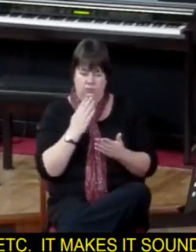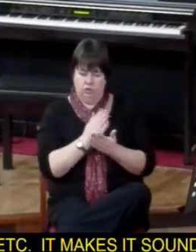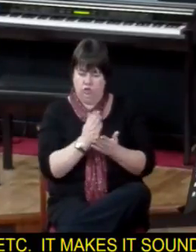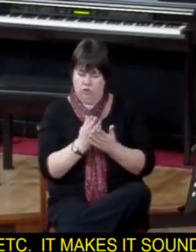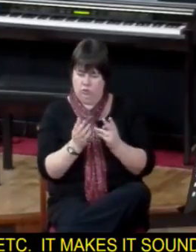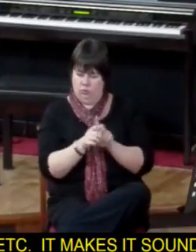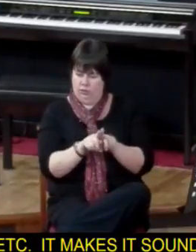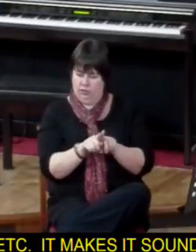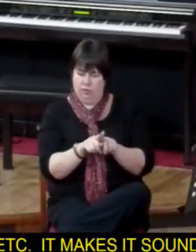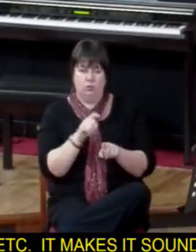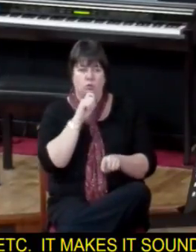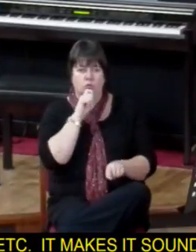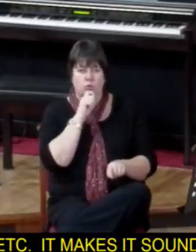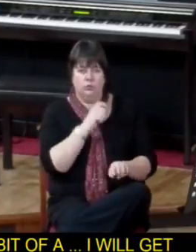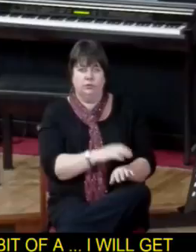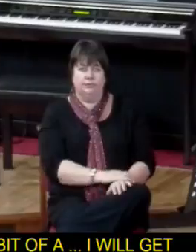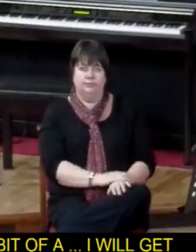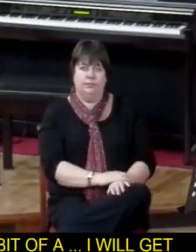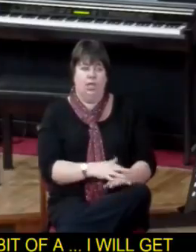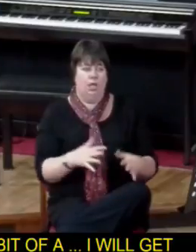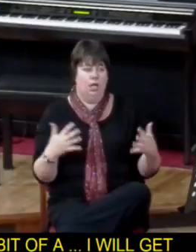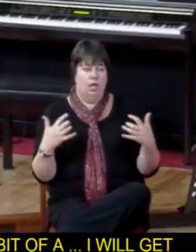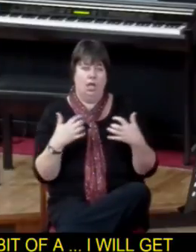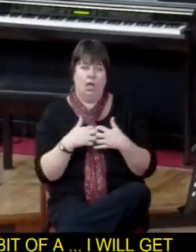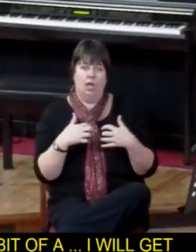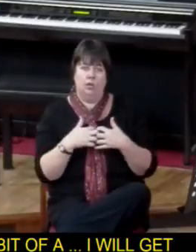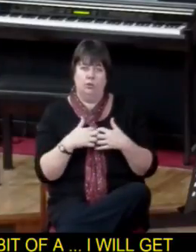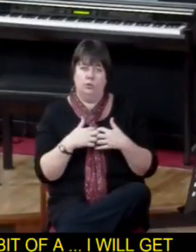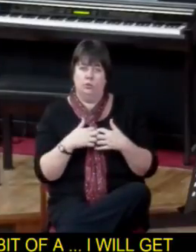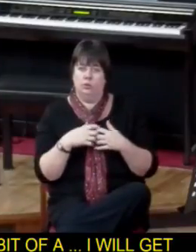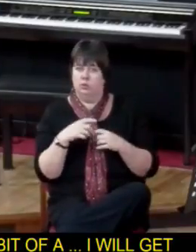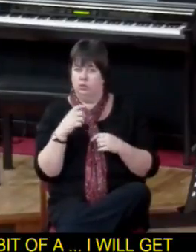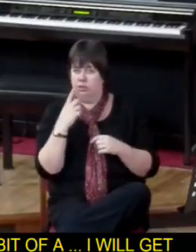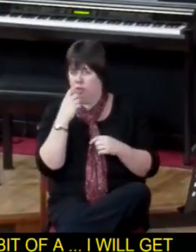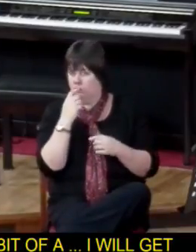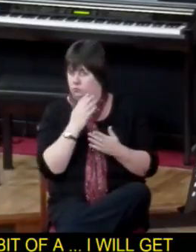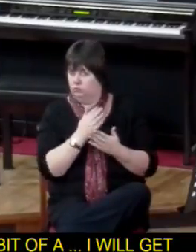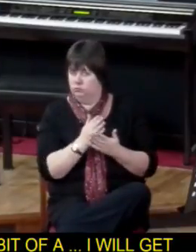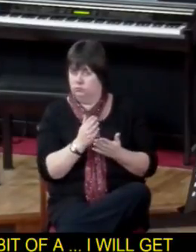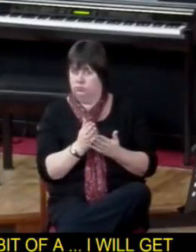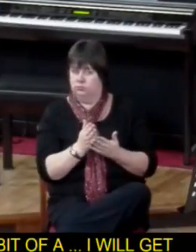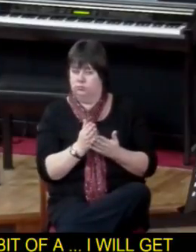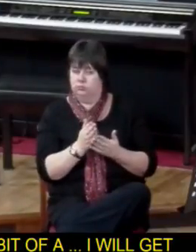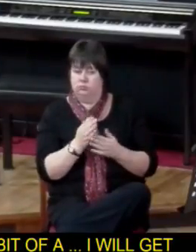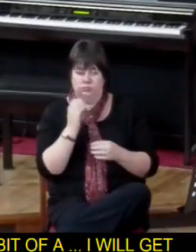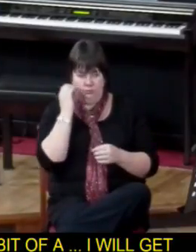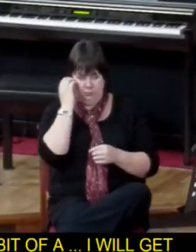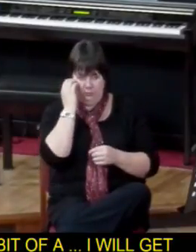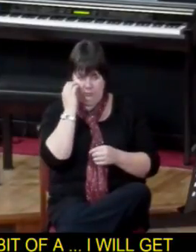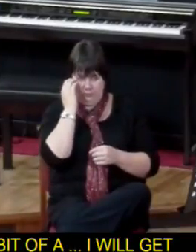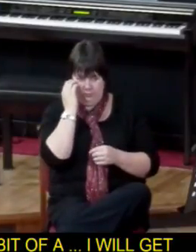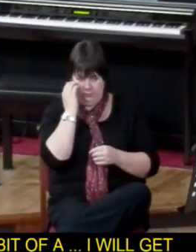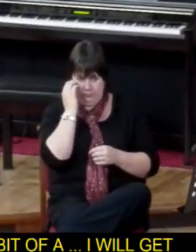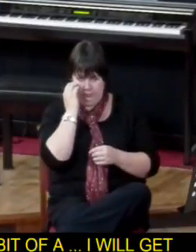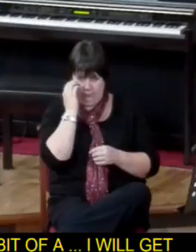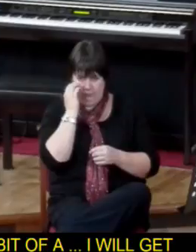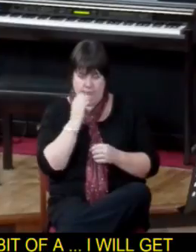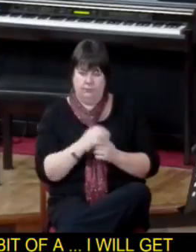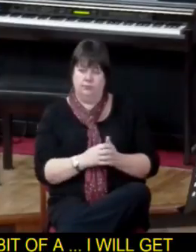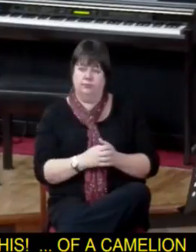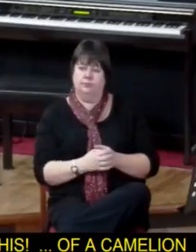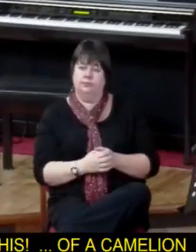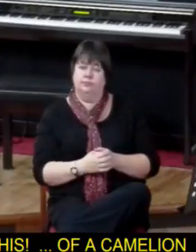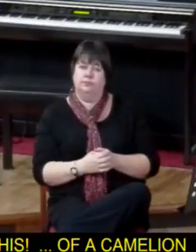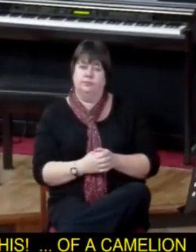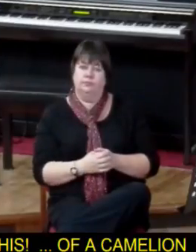day, and how we do that intentionally as